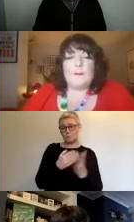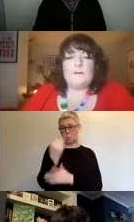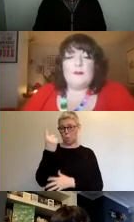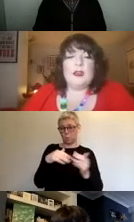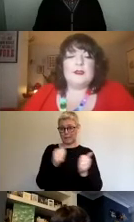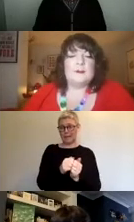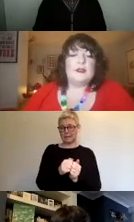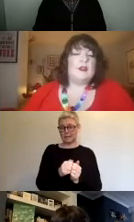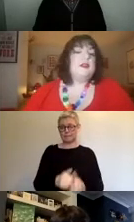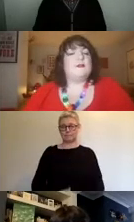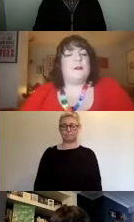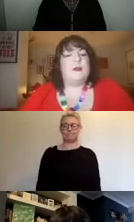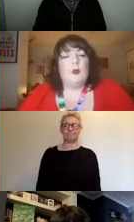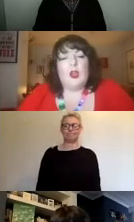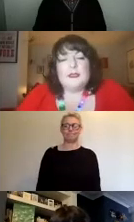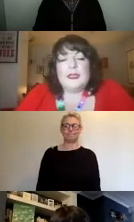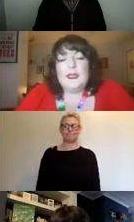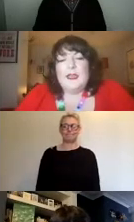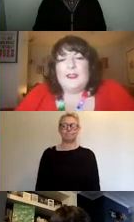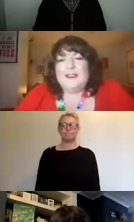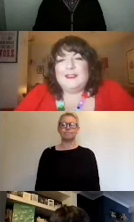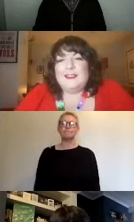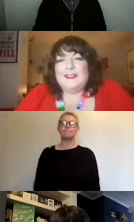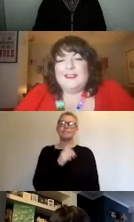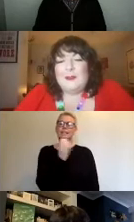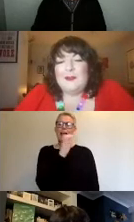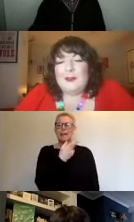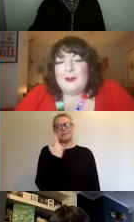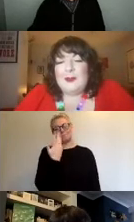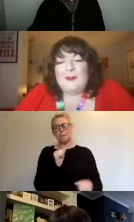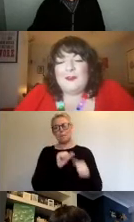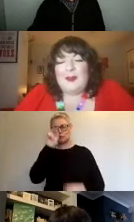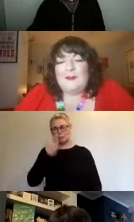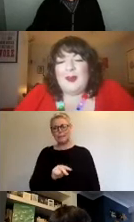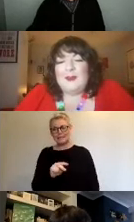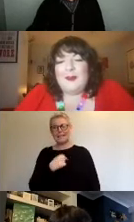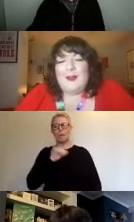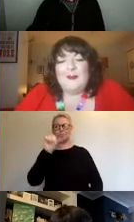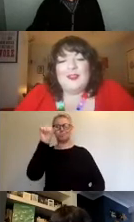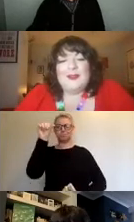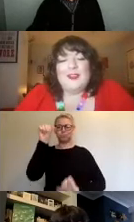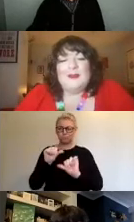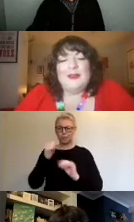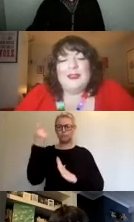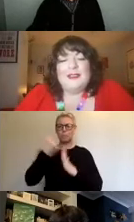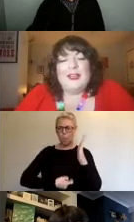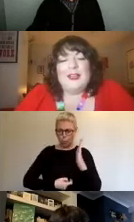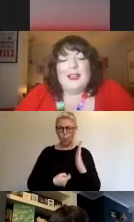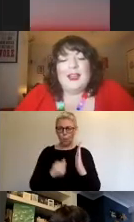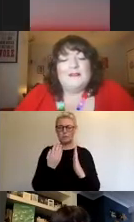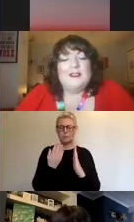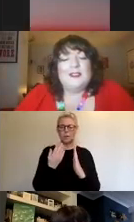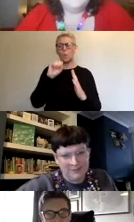So the next couple of slides are very wordy. This is a summary report from the pilot program, which we're going to be releasing